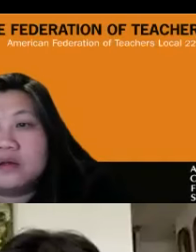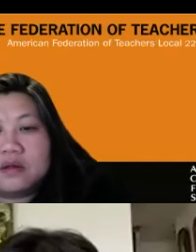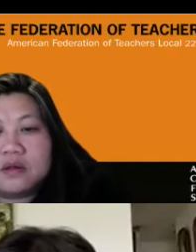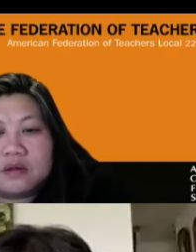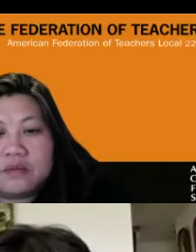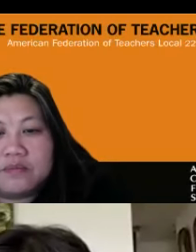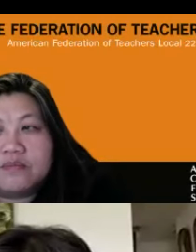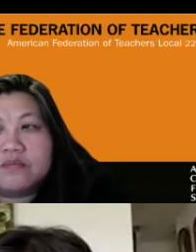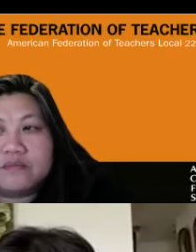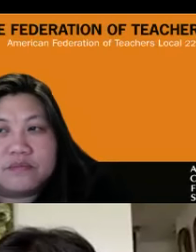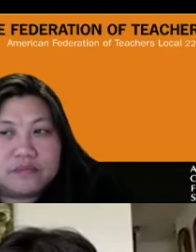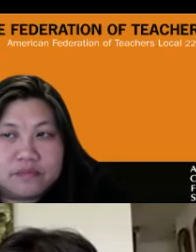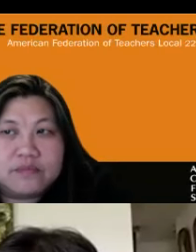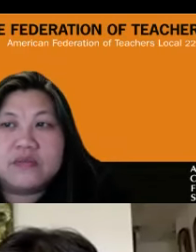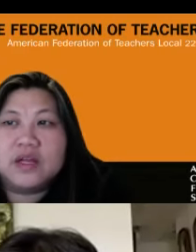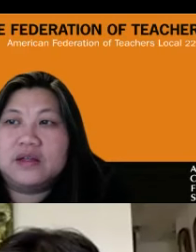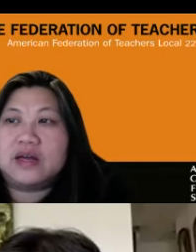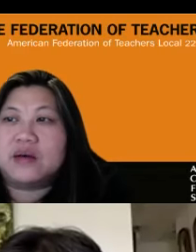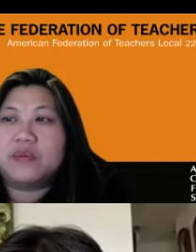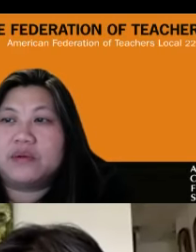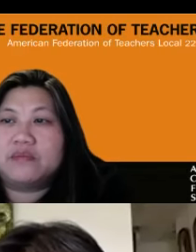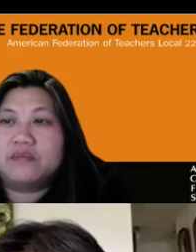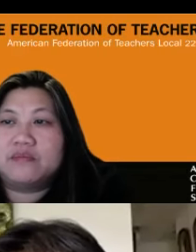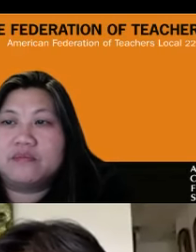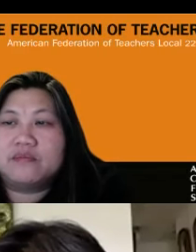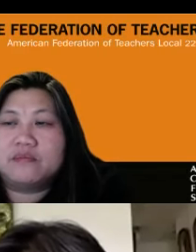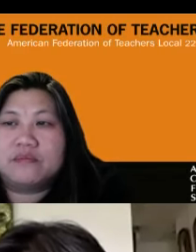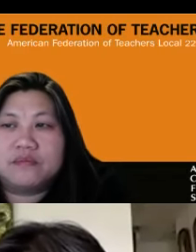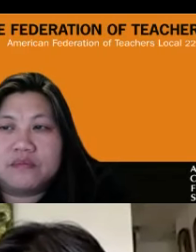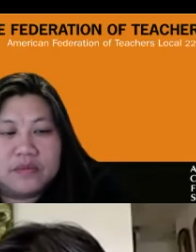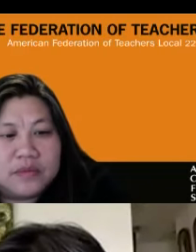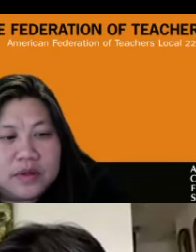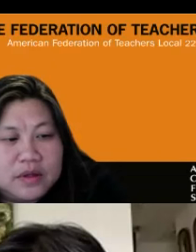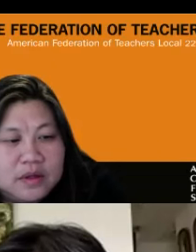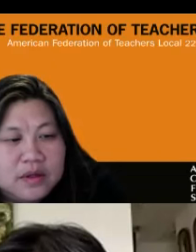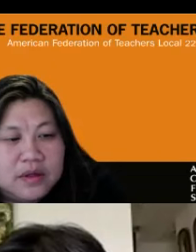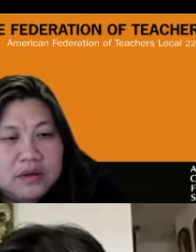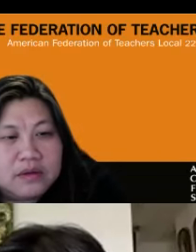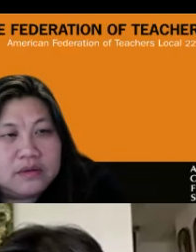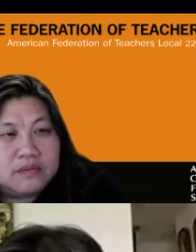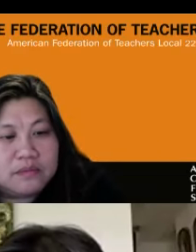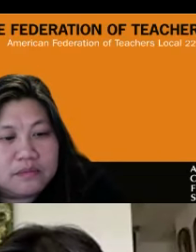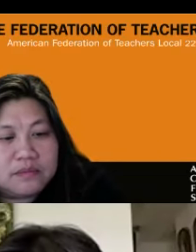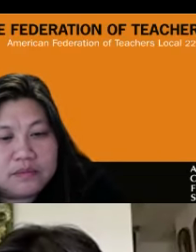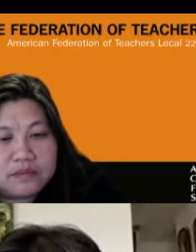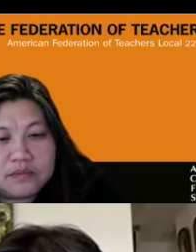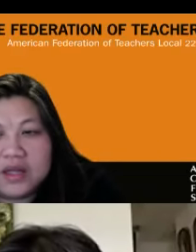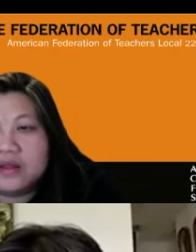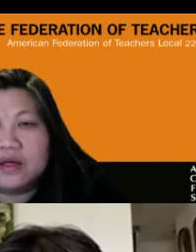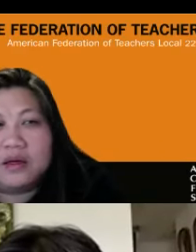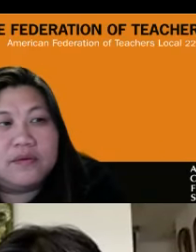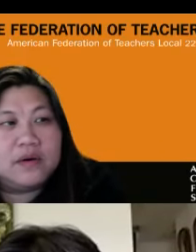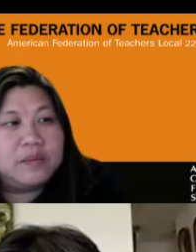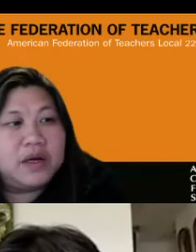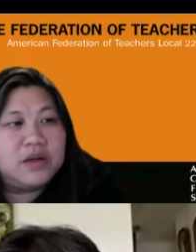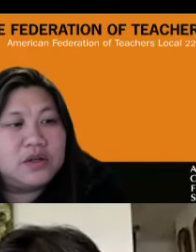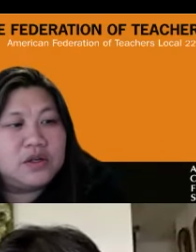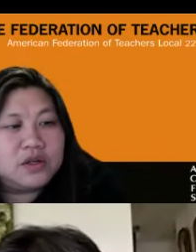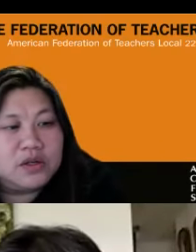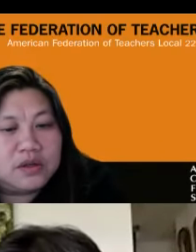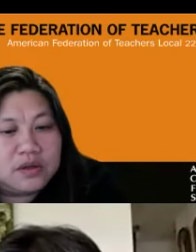I'm going to turn off the ding dong if I Yes, can. I thought it was off, but I'm going to try to do that thank now. you